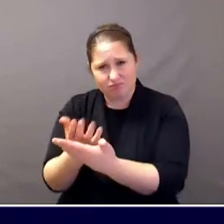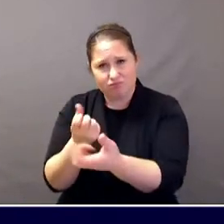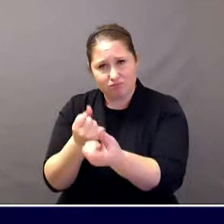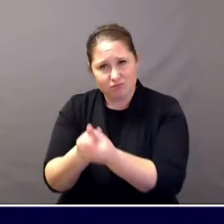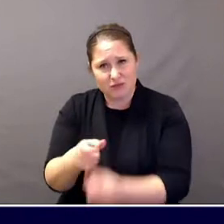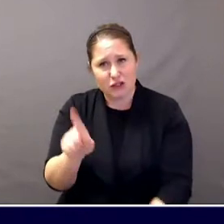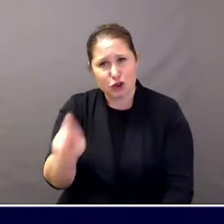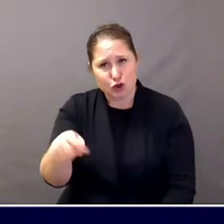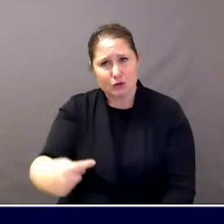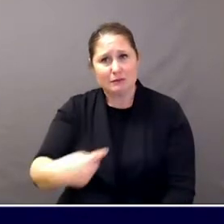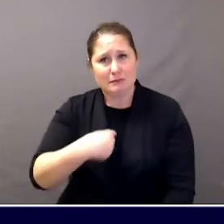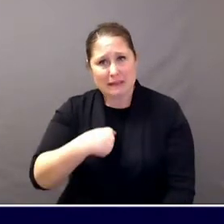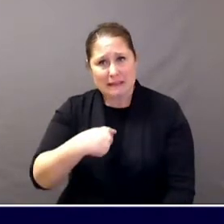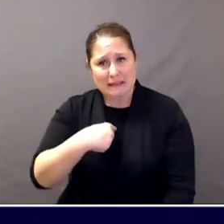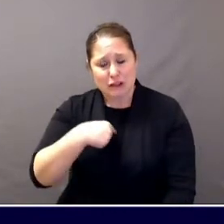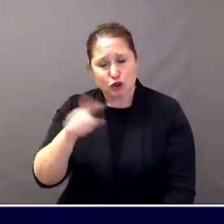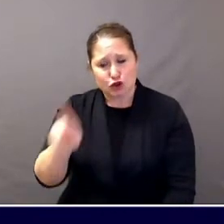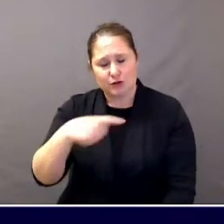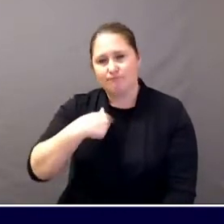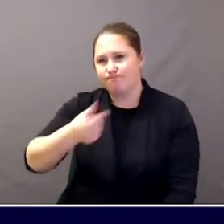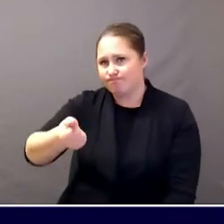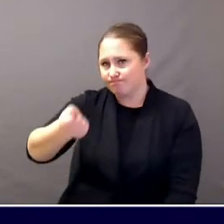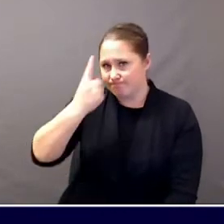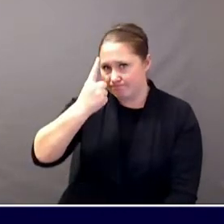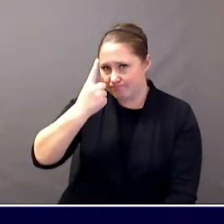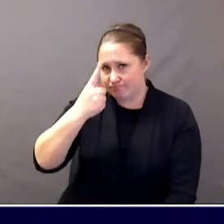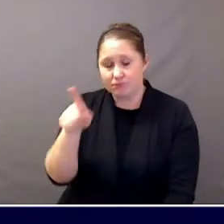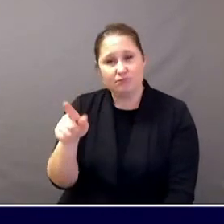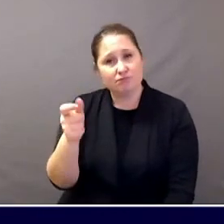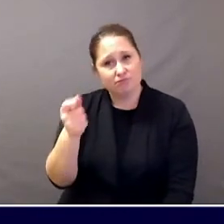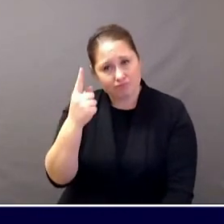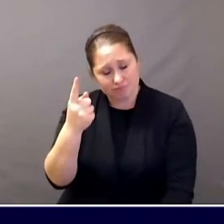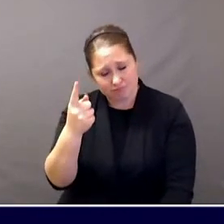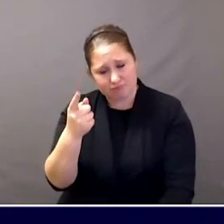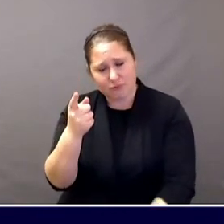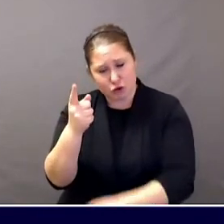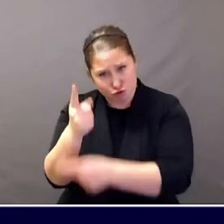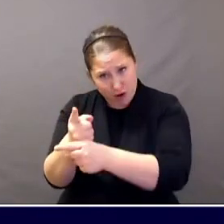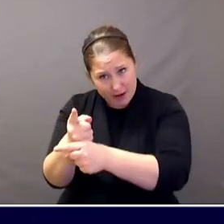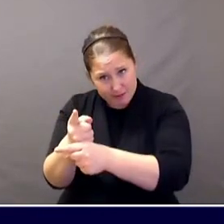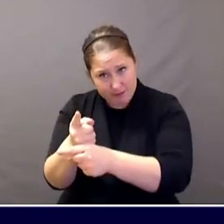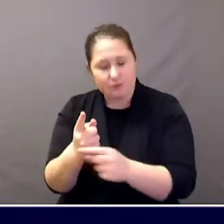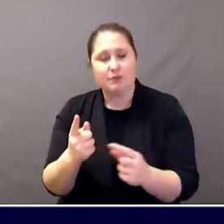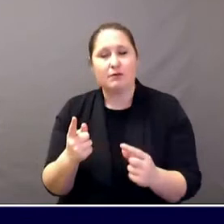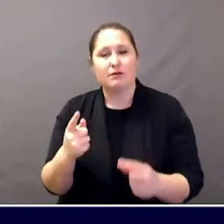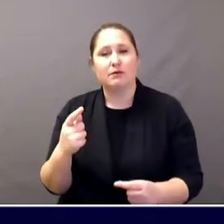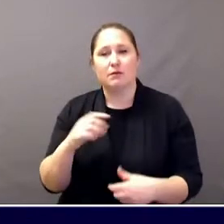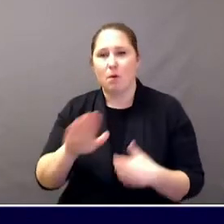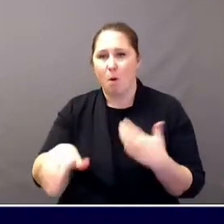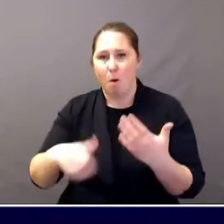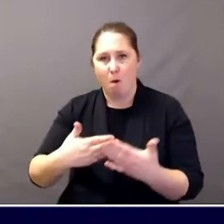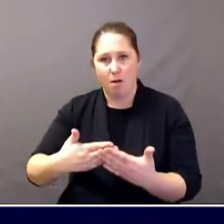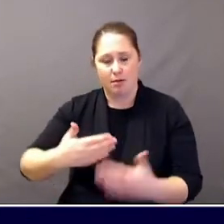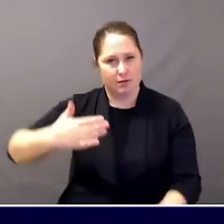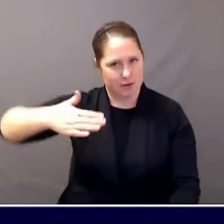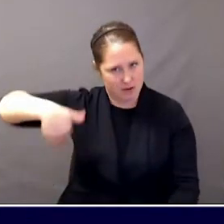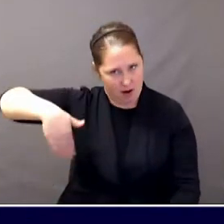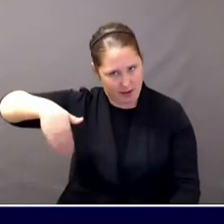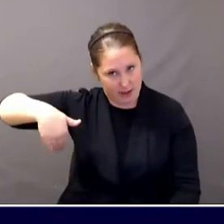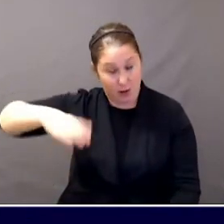good reasons. Not everybody can be vaccinated yet. But boy, as I told the Vice President